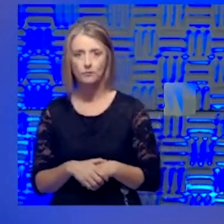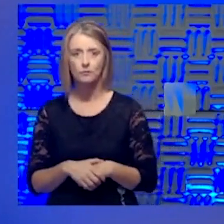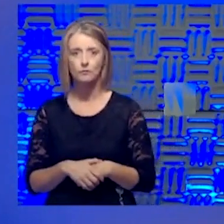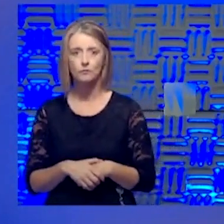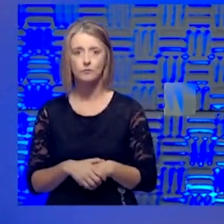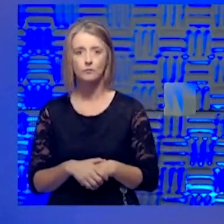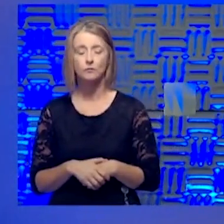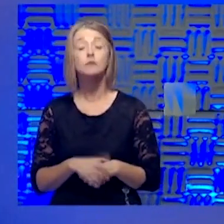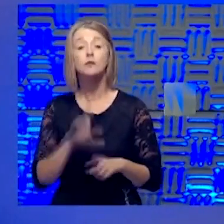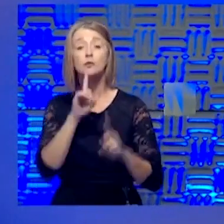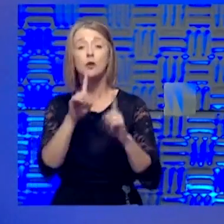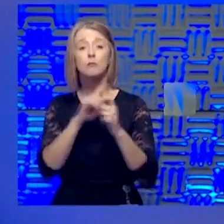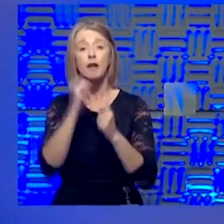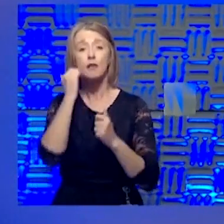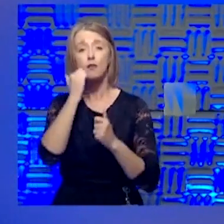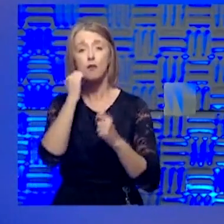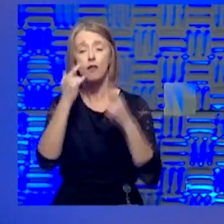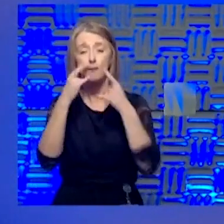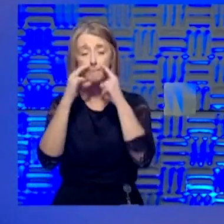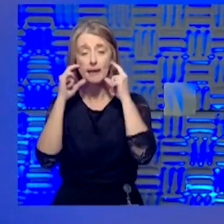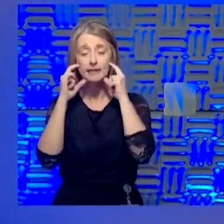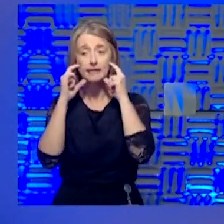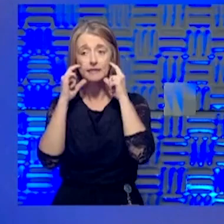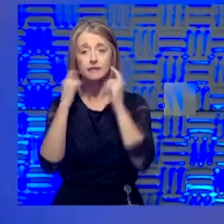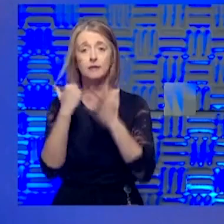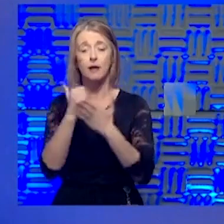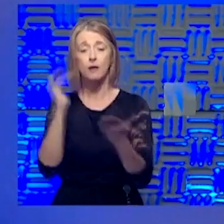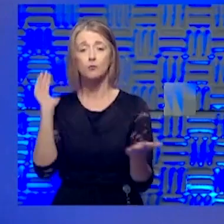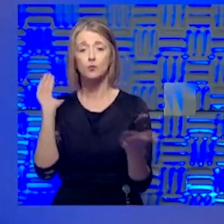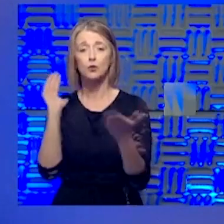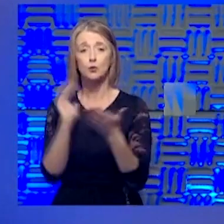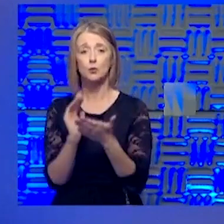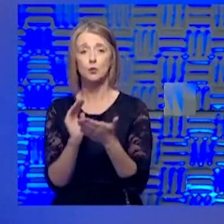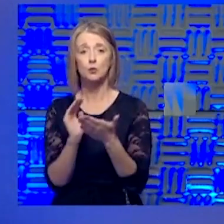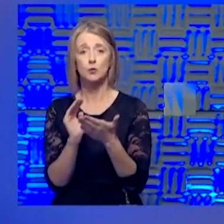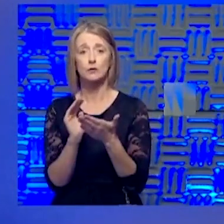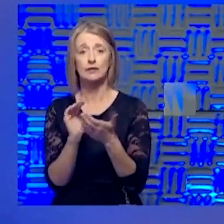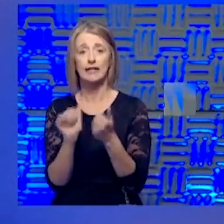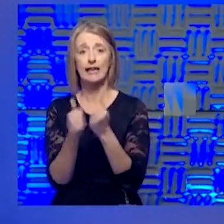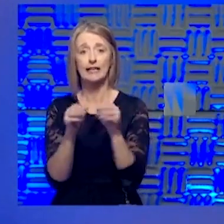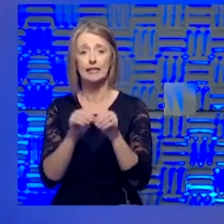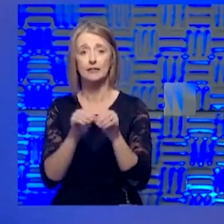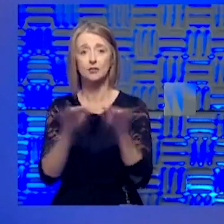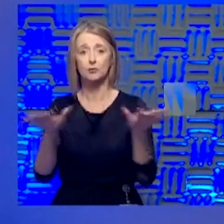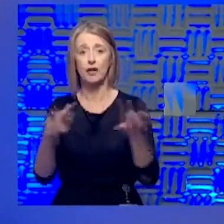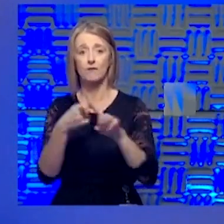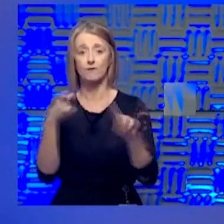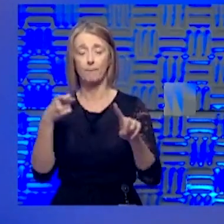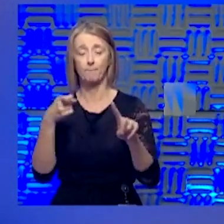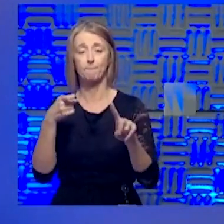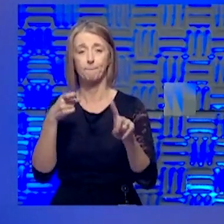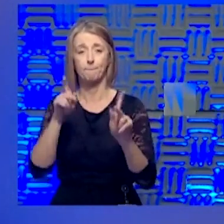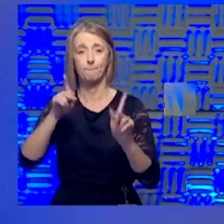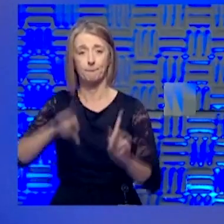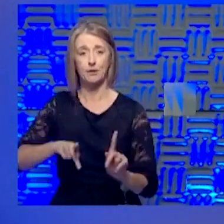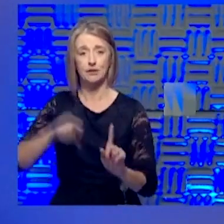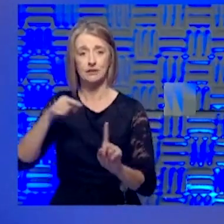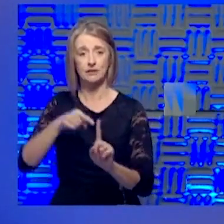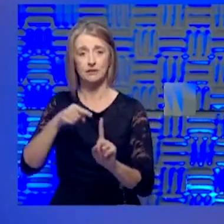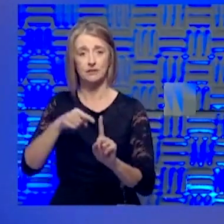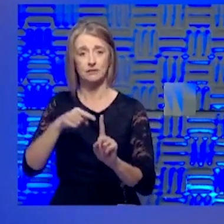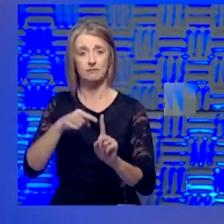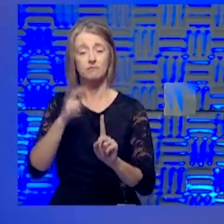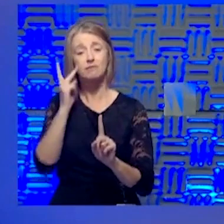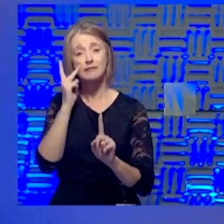face masks. That is to help reduce any spread from the source. As they've looked